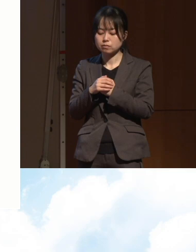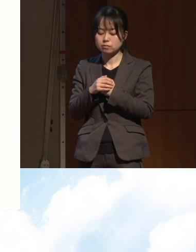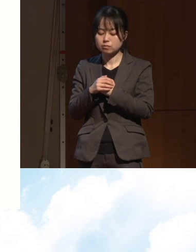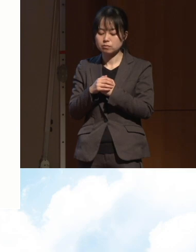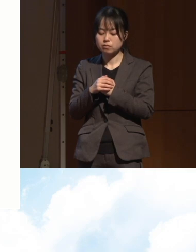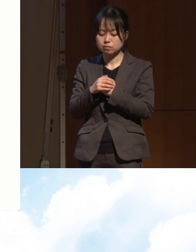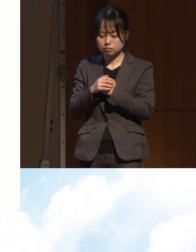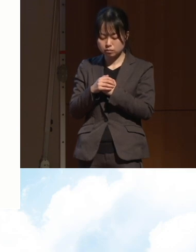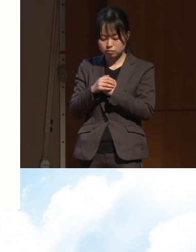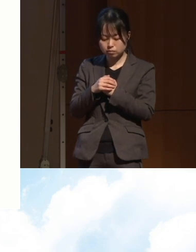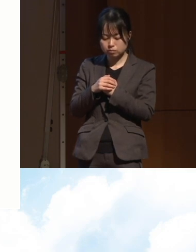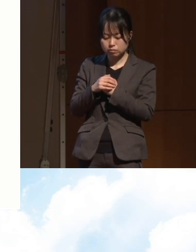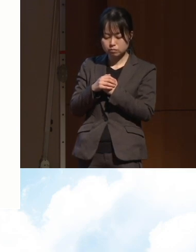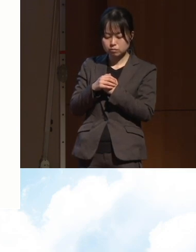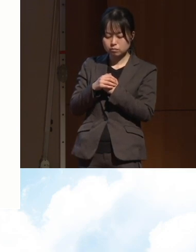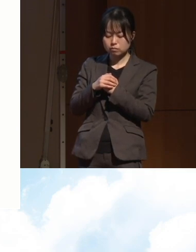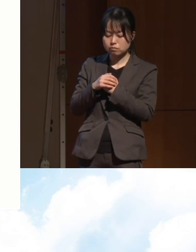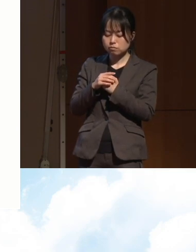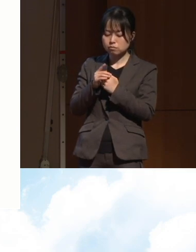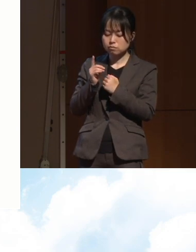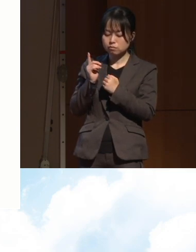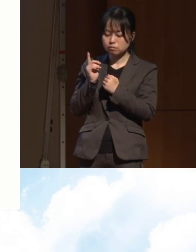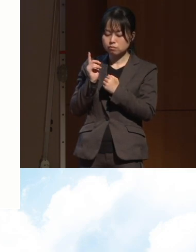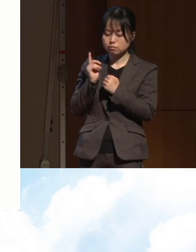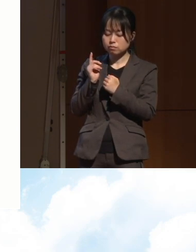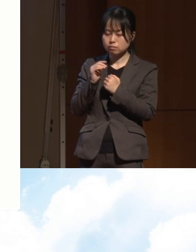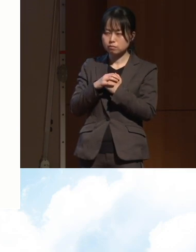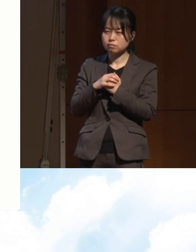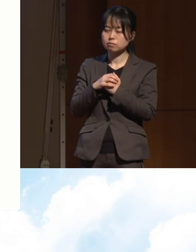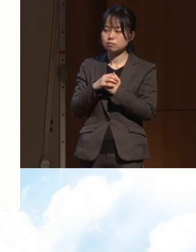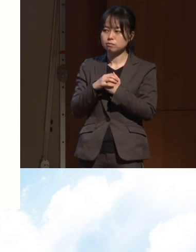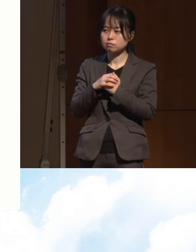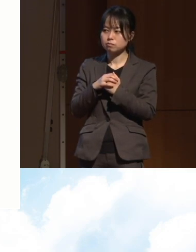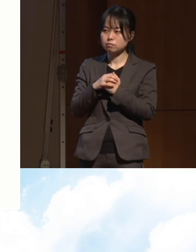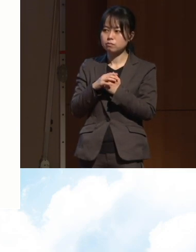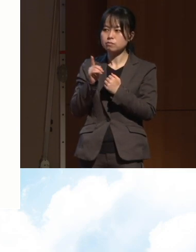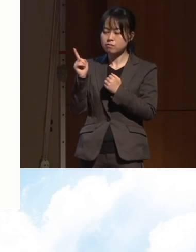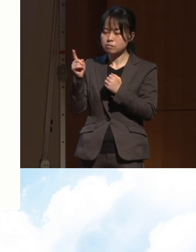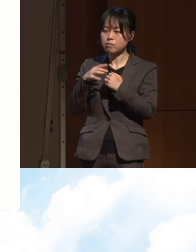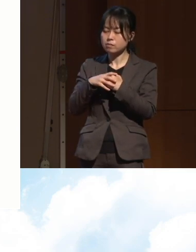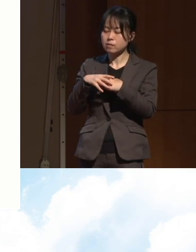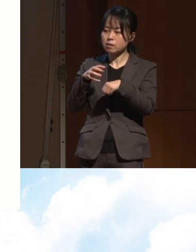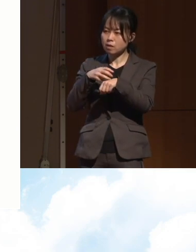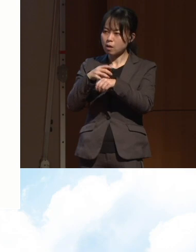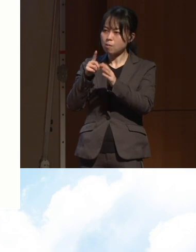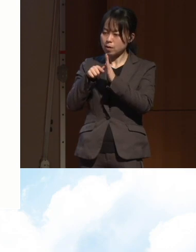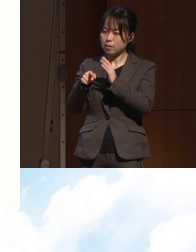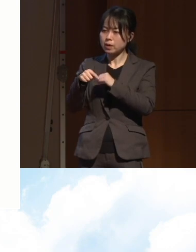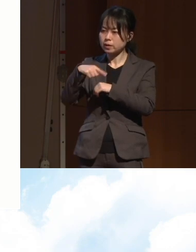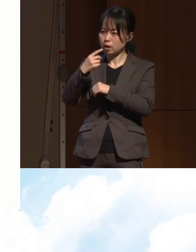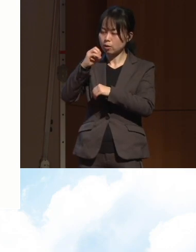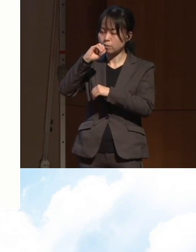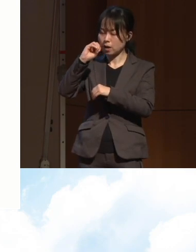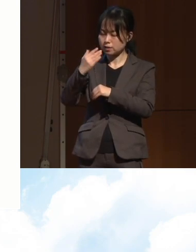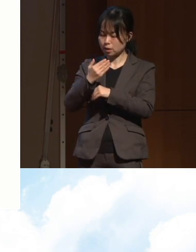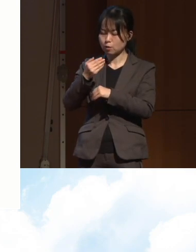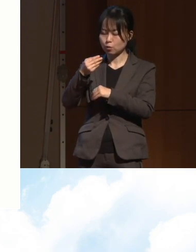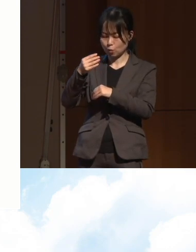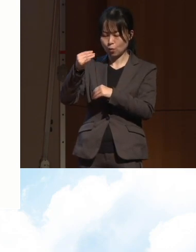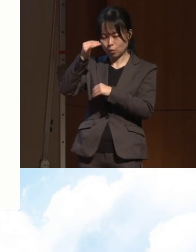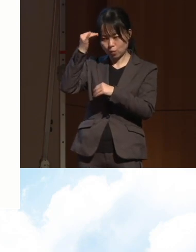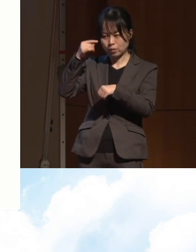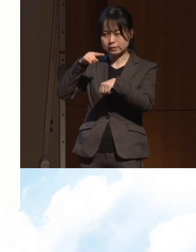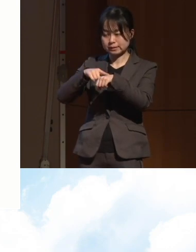monkey model, it's 100% lethal with a very small amount of virus. And not only that, but it's got a